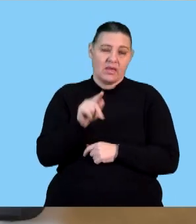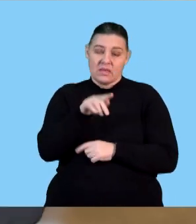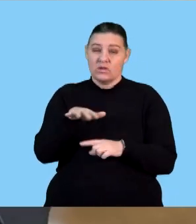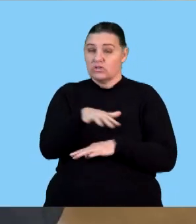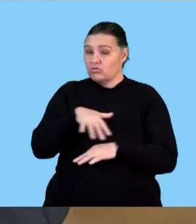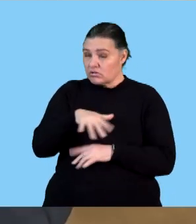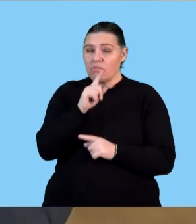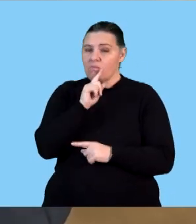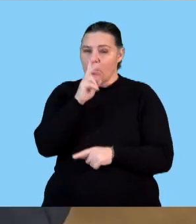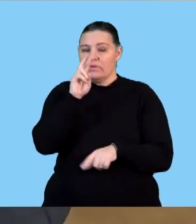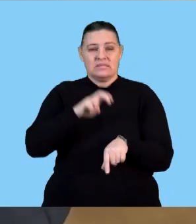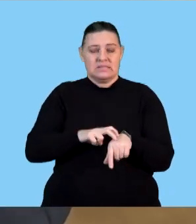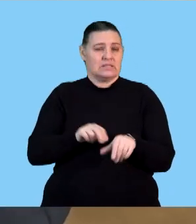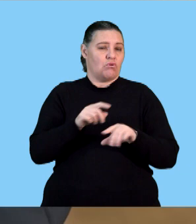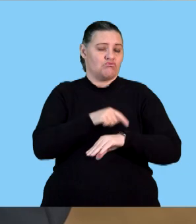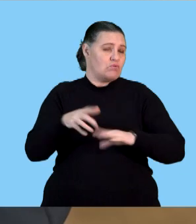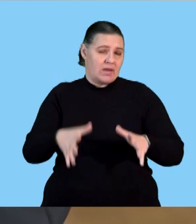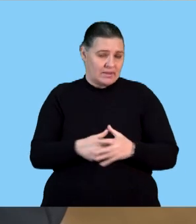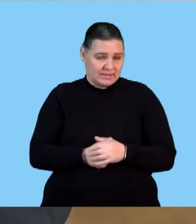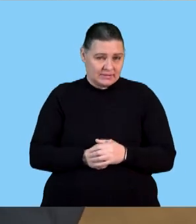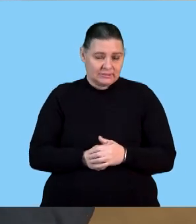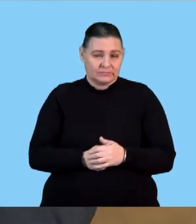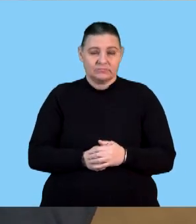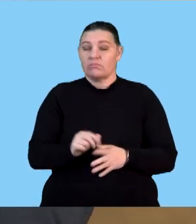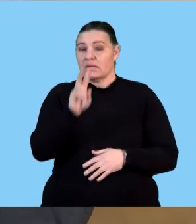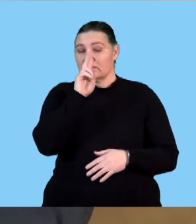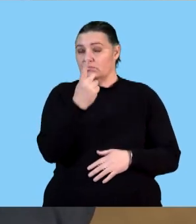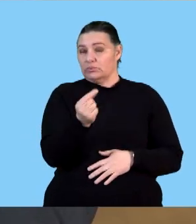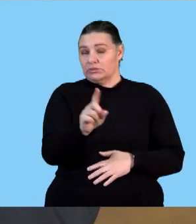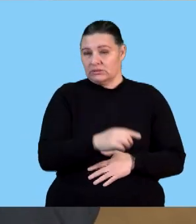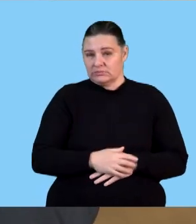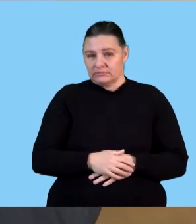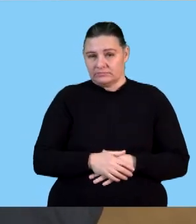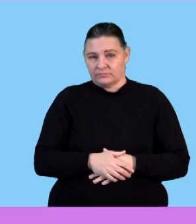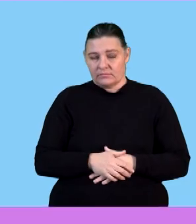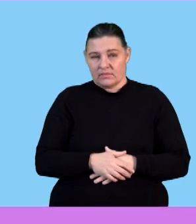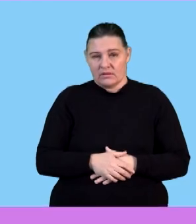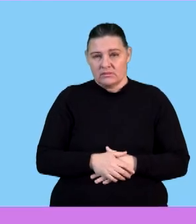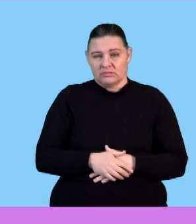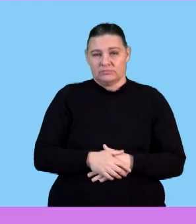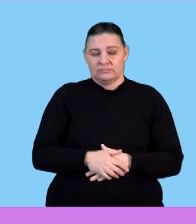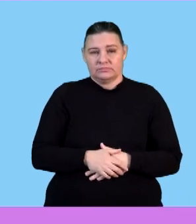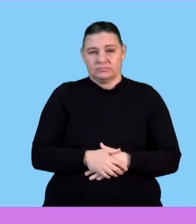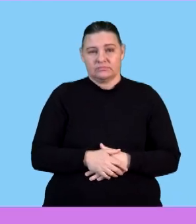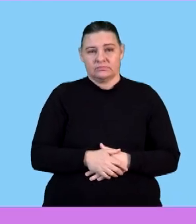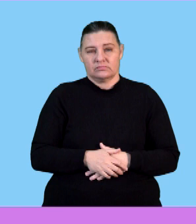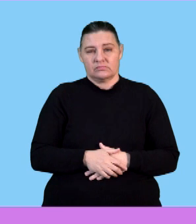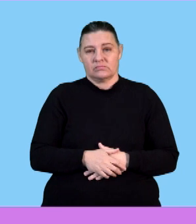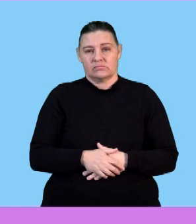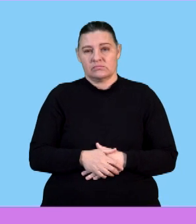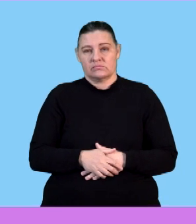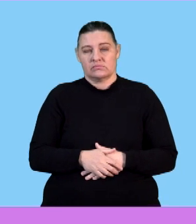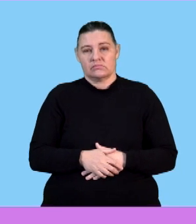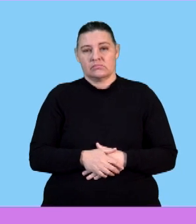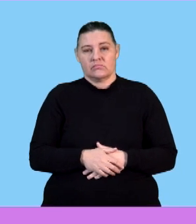situations, we don't measure it with our rulers. So let's see what we need to do here. I'll take the ruler, my ruler, place